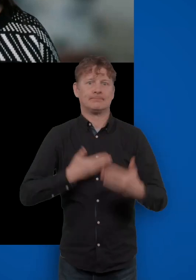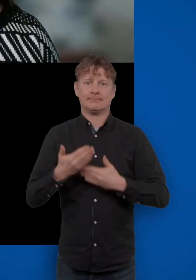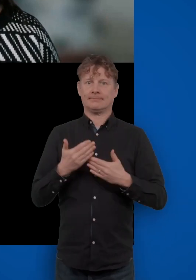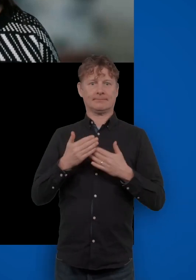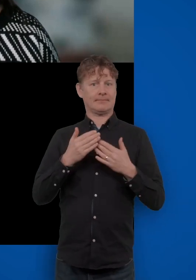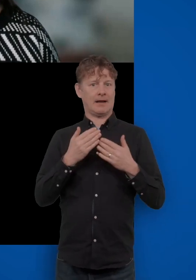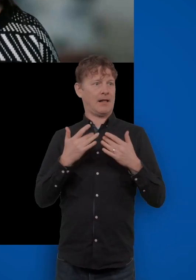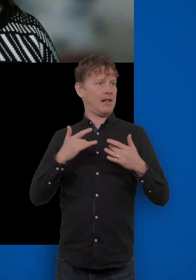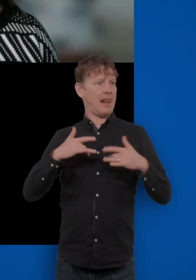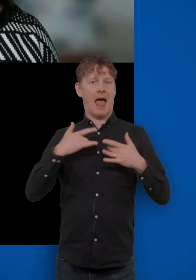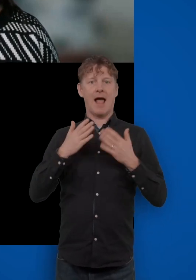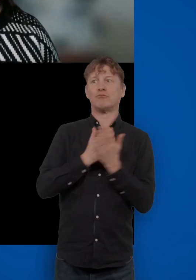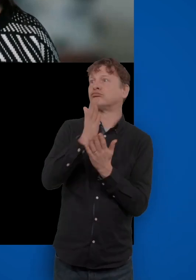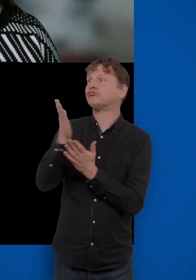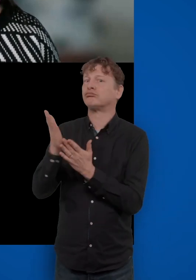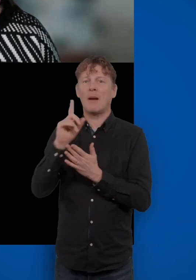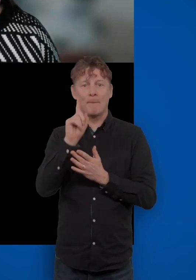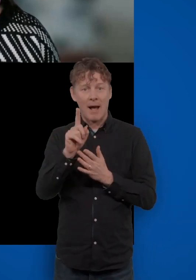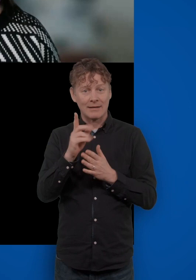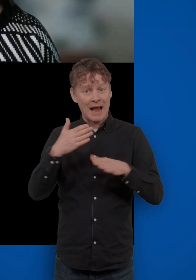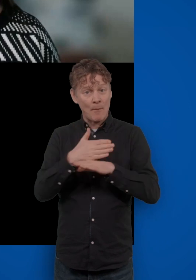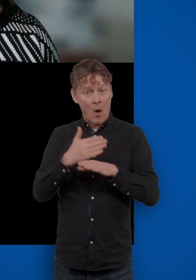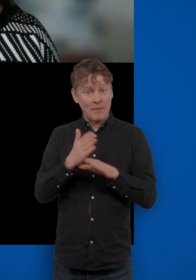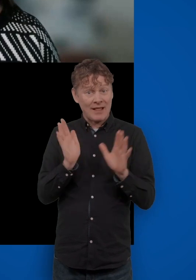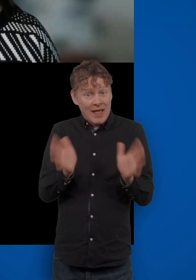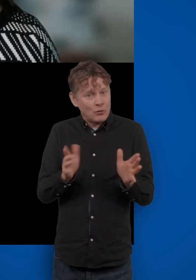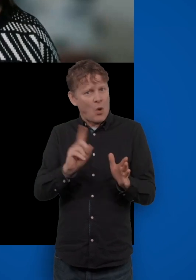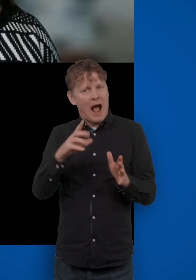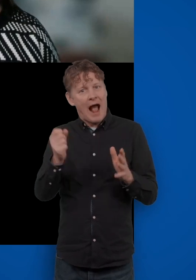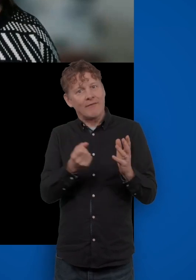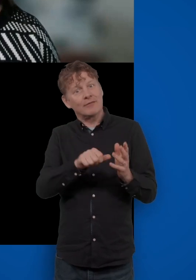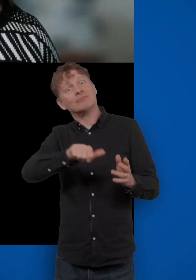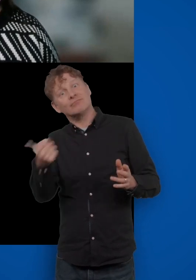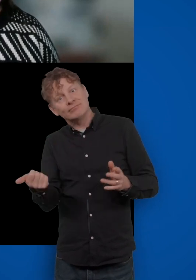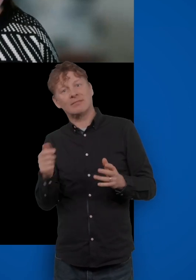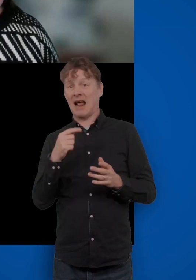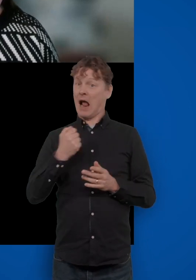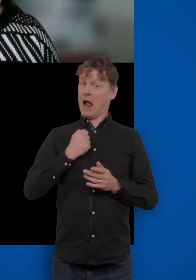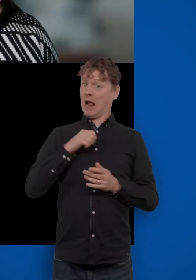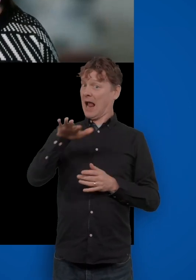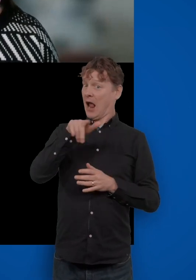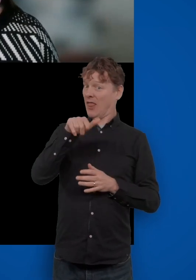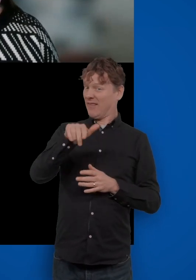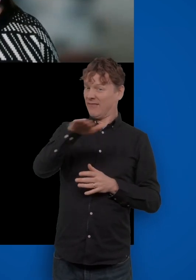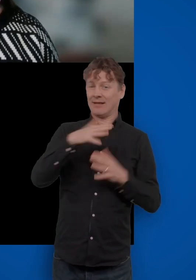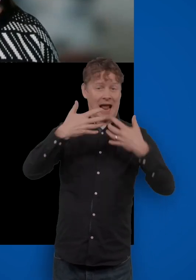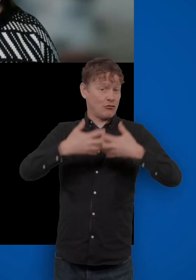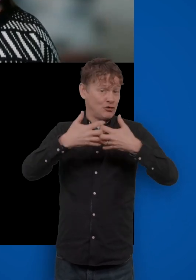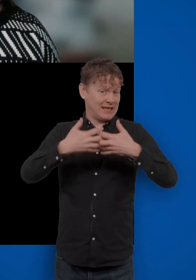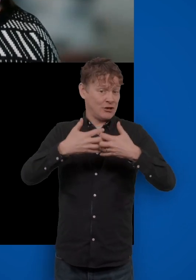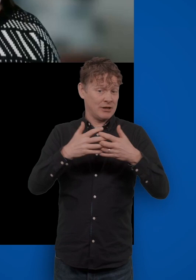and life chances, but it's not the only thing. And, thinking about engineering specifically, there's